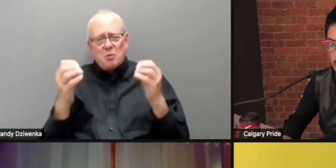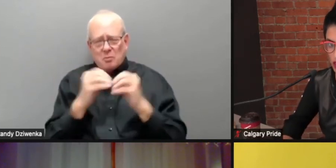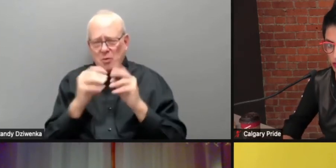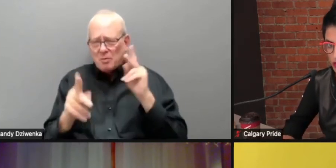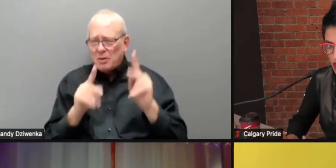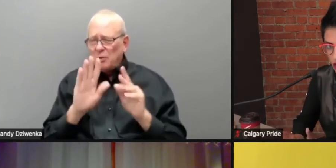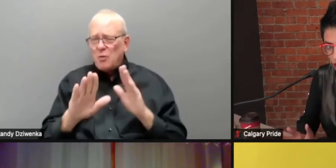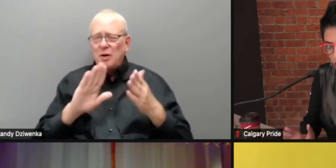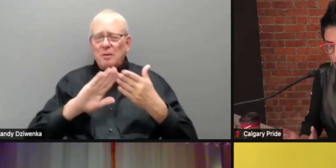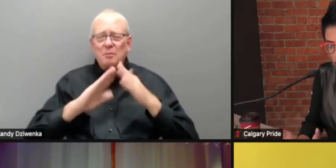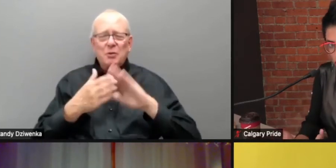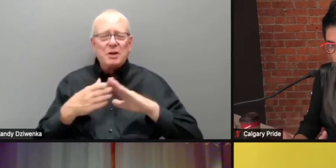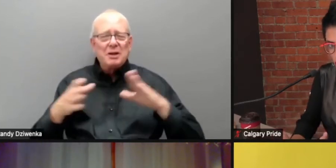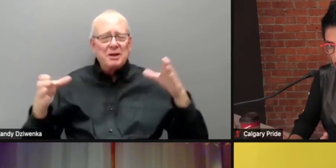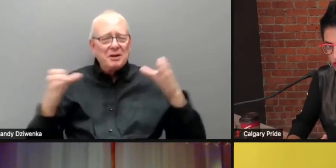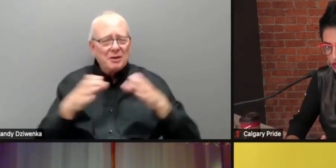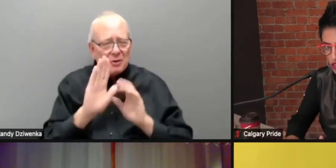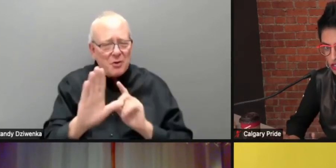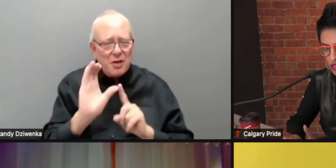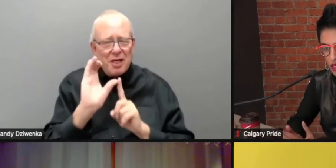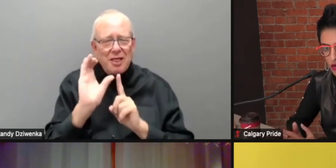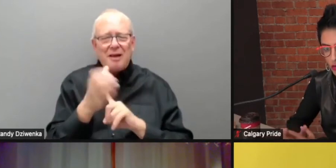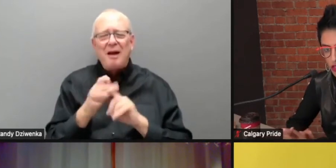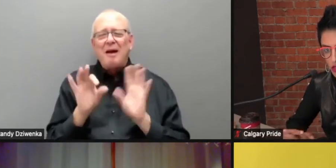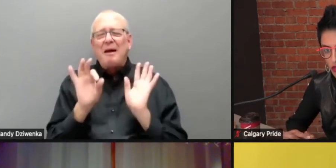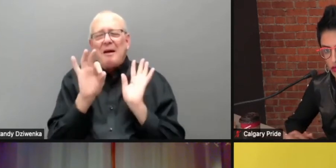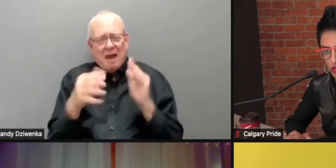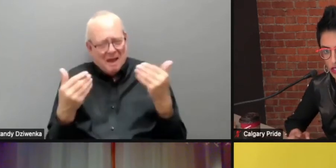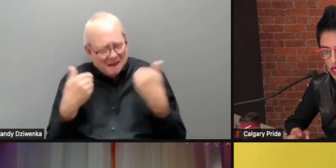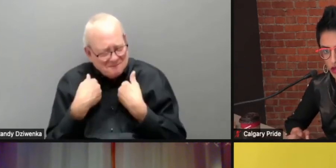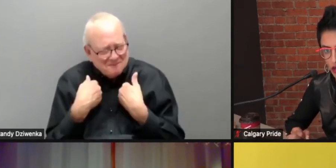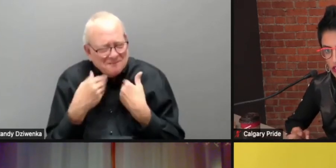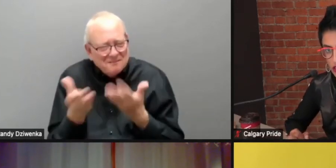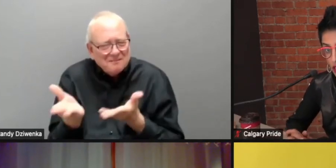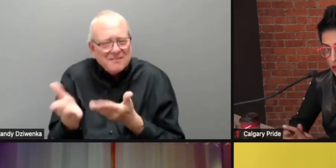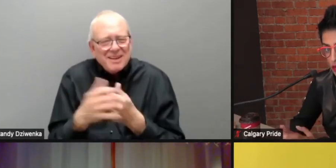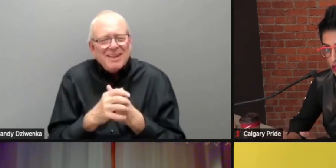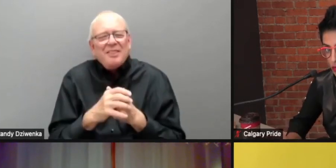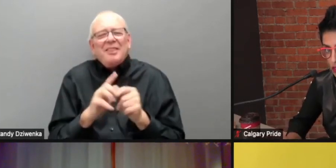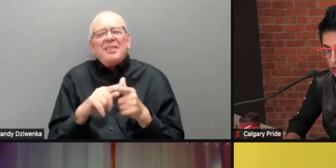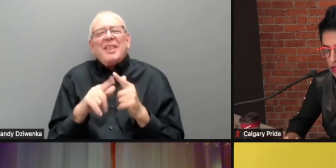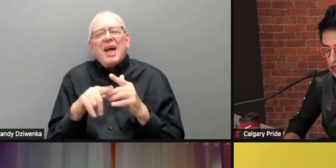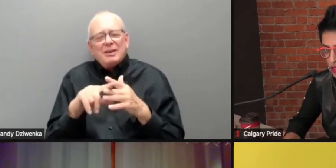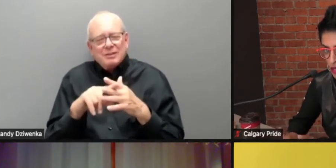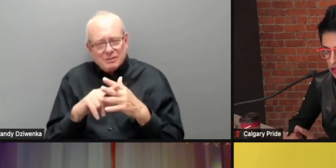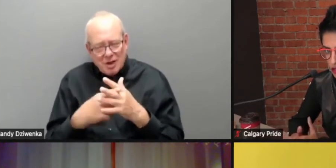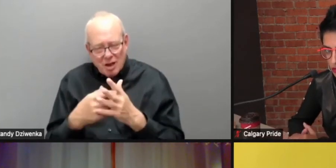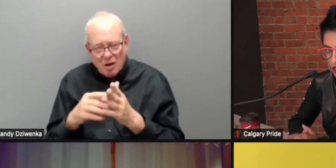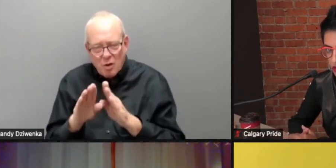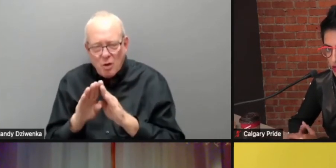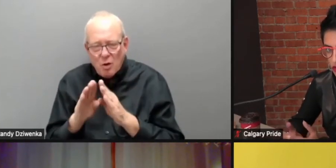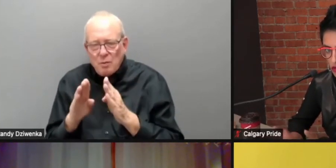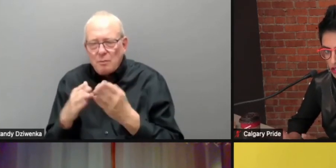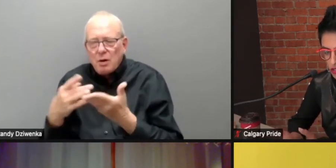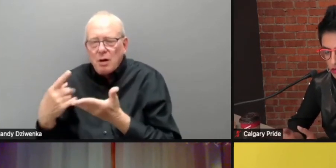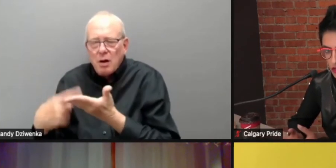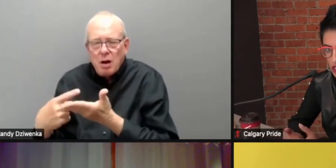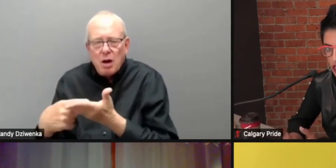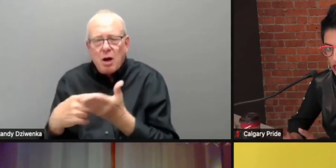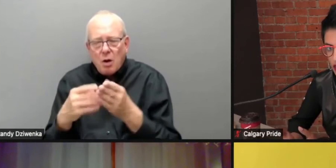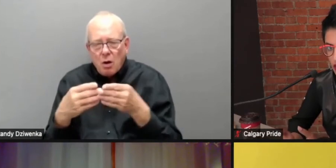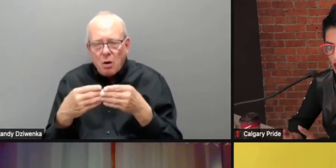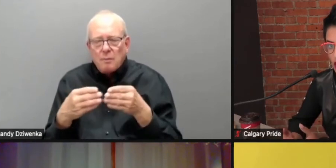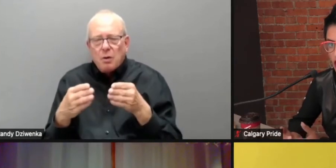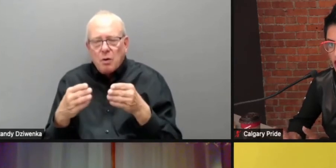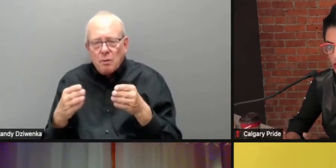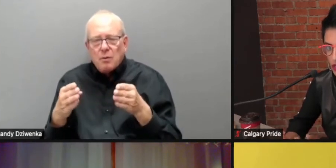that one step, that opens the door to conversation, that opens up the door to dialogue, to say that maybe there's people within the ethnic community or the religious community